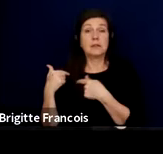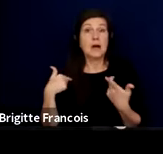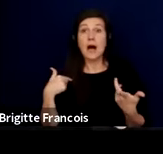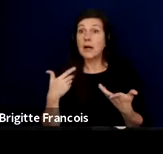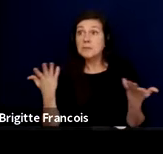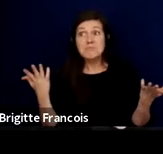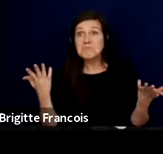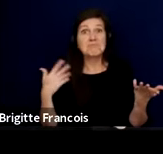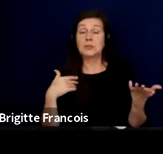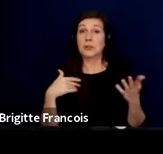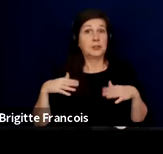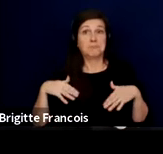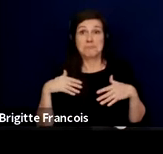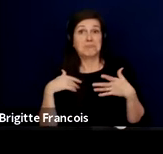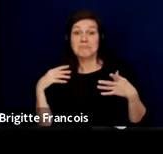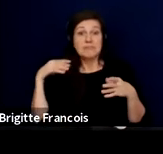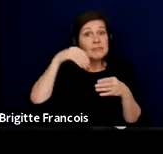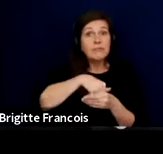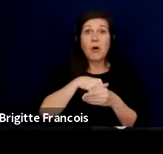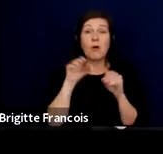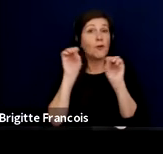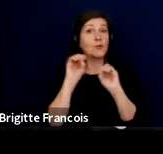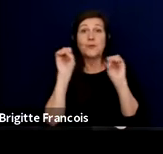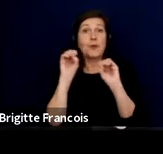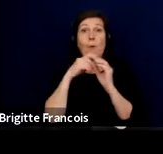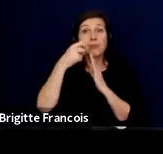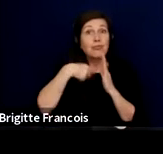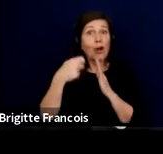any project yet. So